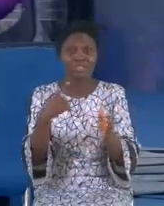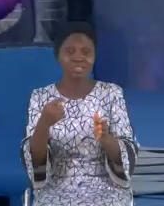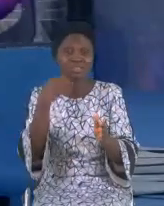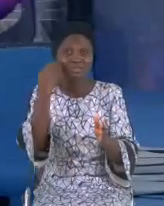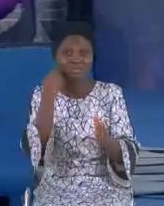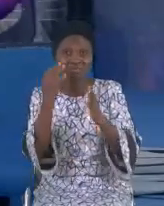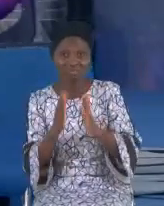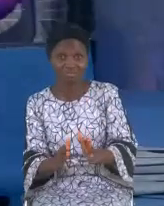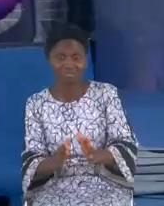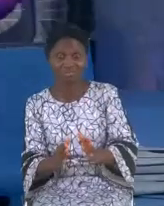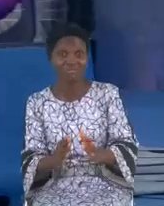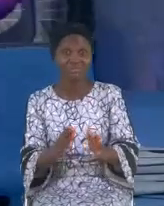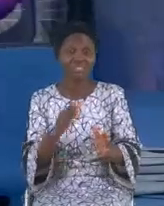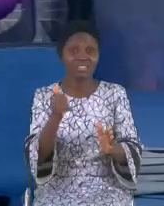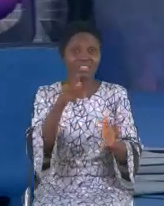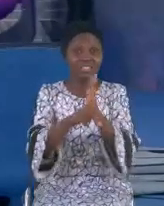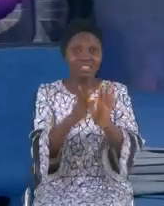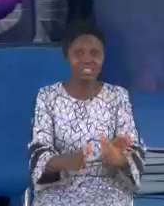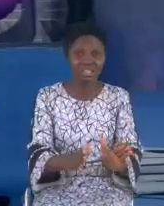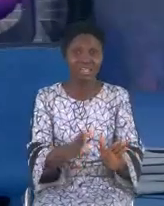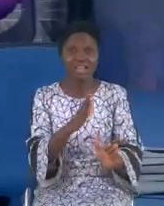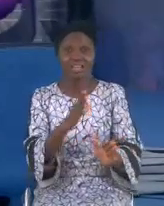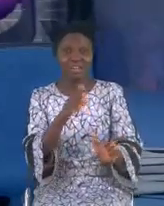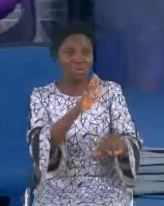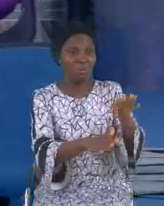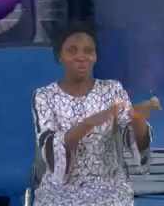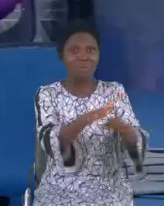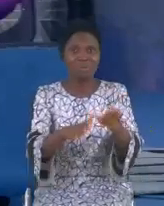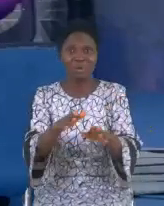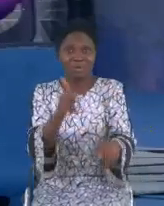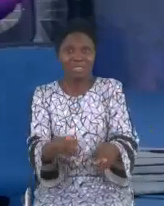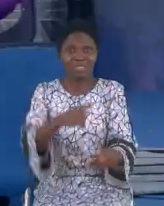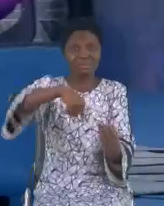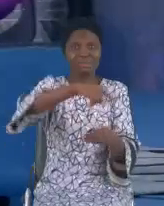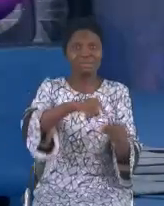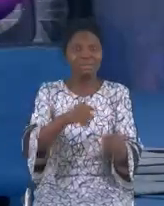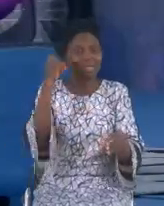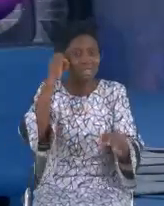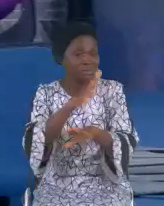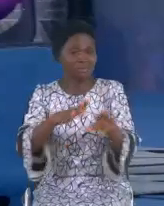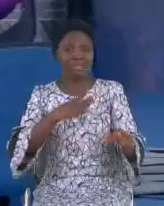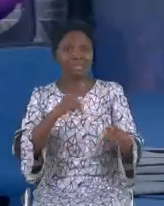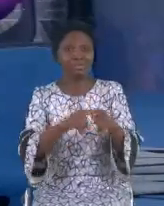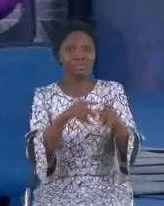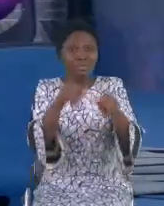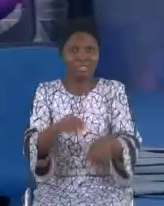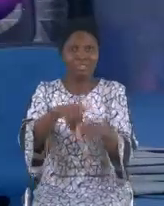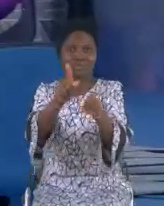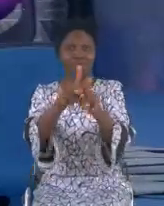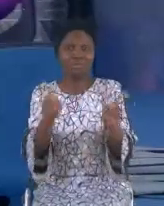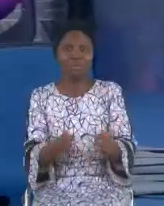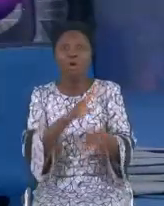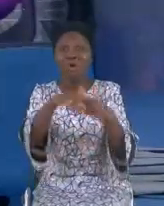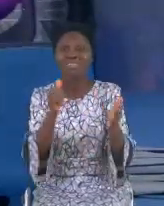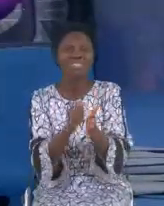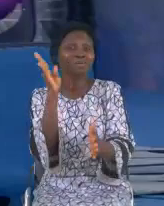adulterer, is a waka waka person about. He doesn't stay in one place. All that name tonight, everything